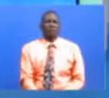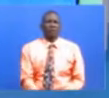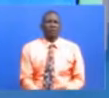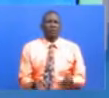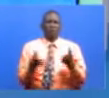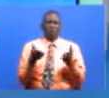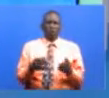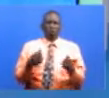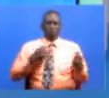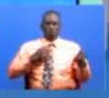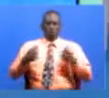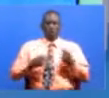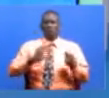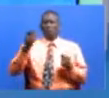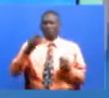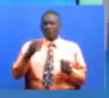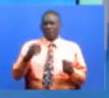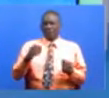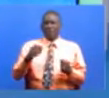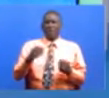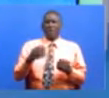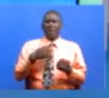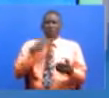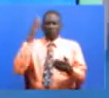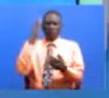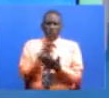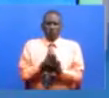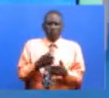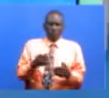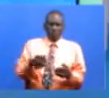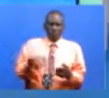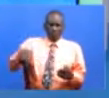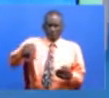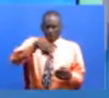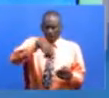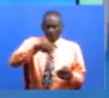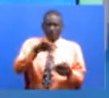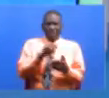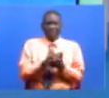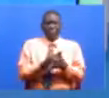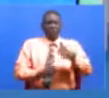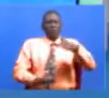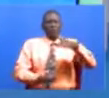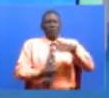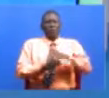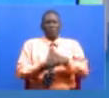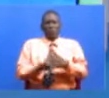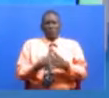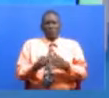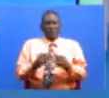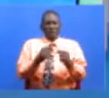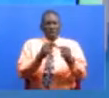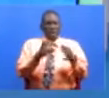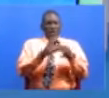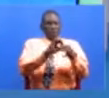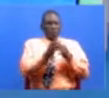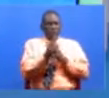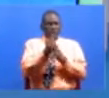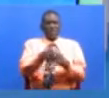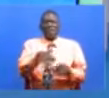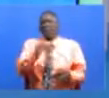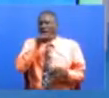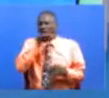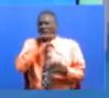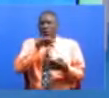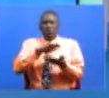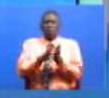Rwanda President Paul Kagame has assured Azimio leader Raila Odinga of his support for the AU Commission chairman